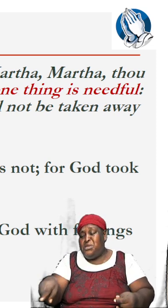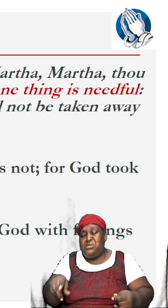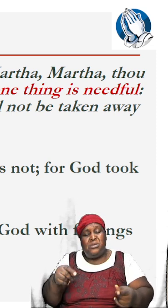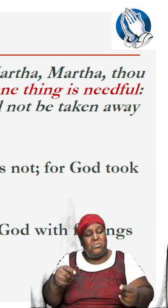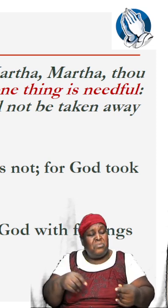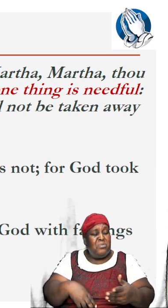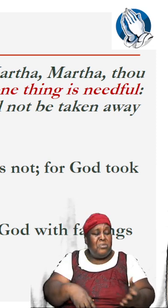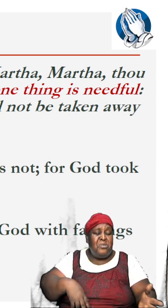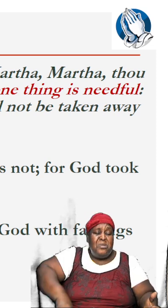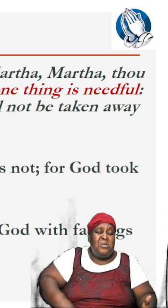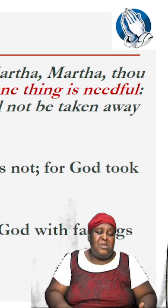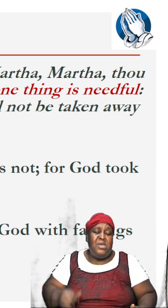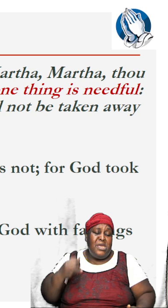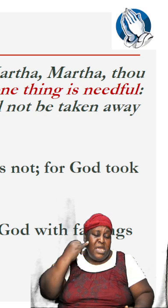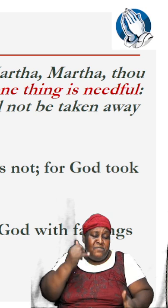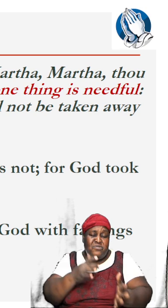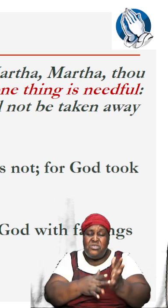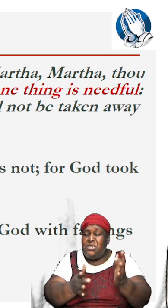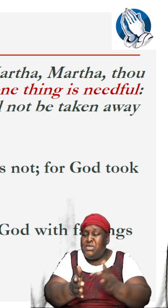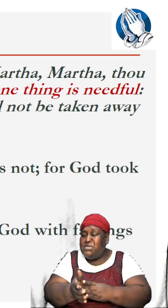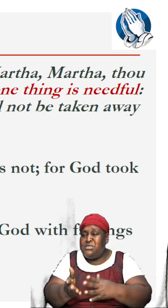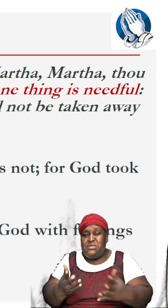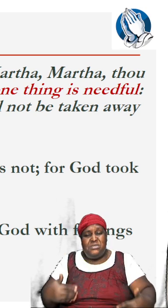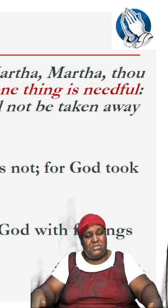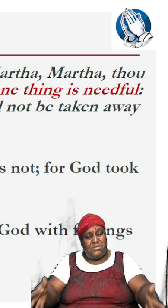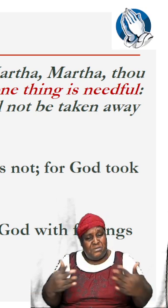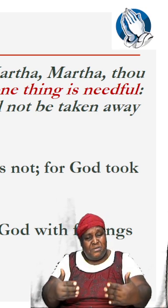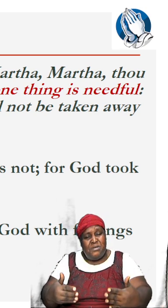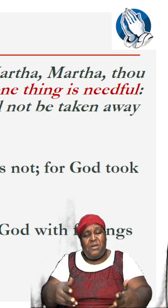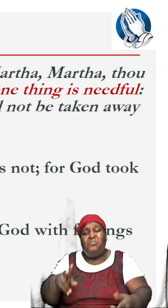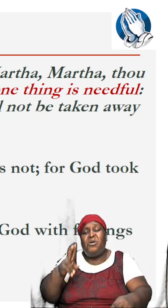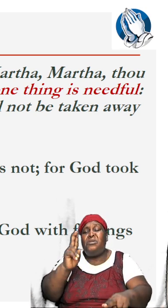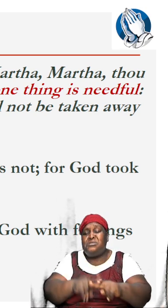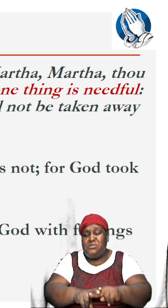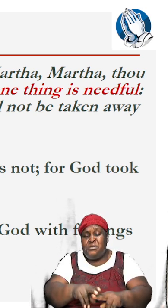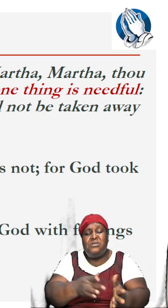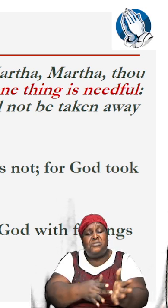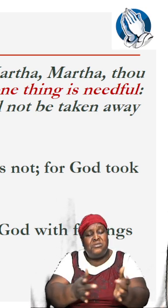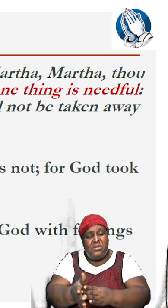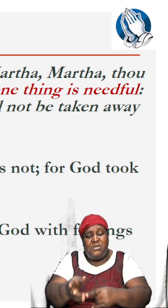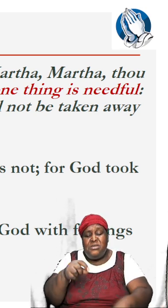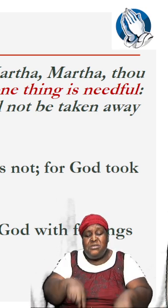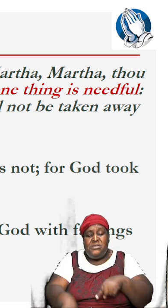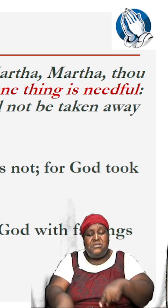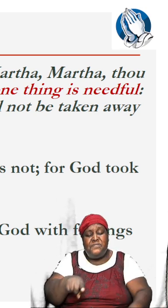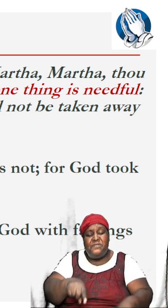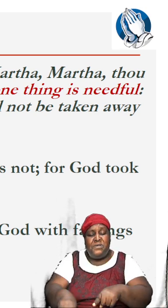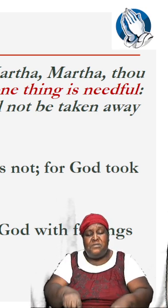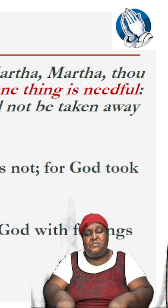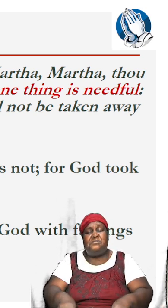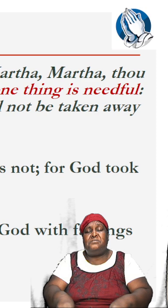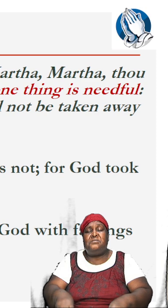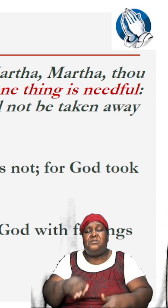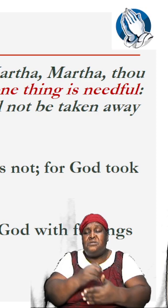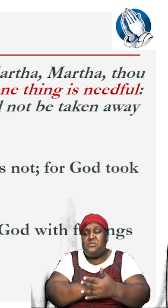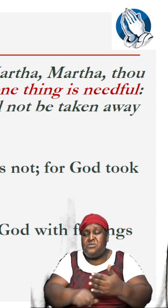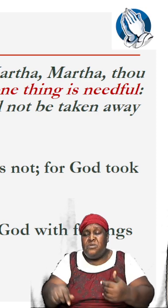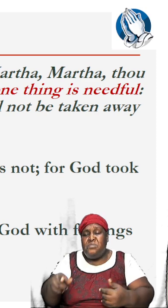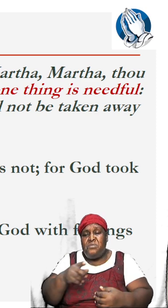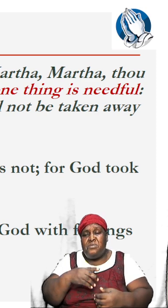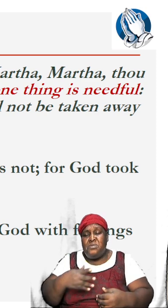decided that if the master is here, I'm going to sit at his feet. There is something about the presence of